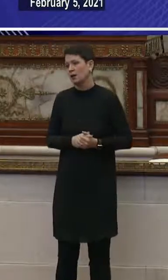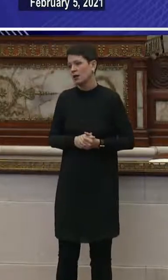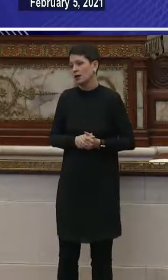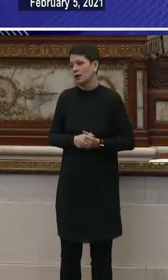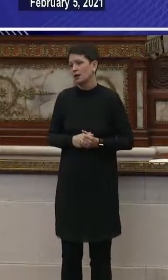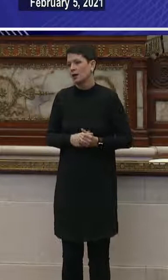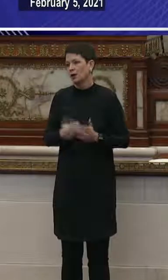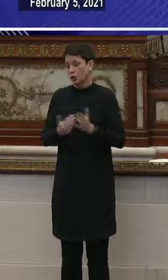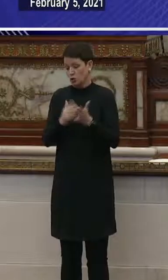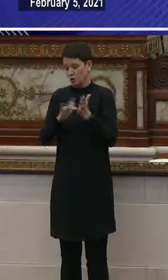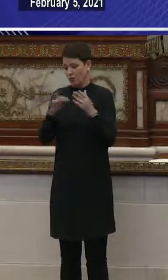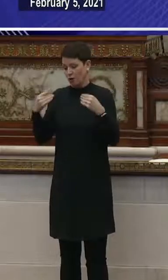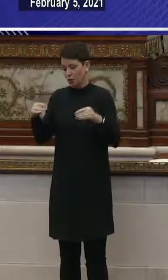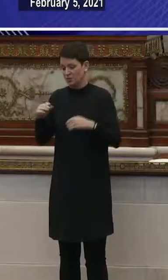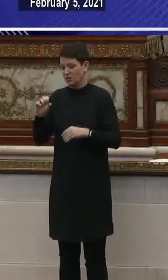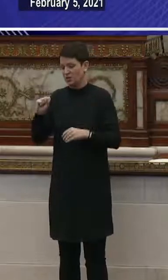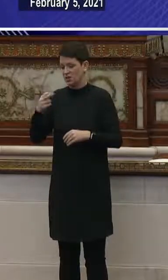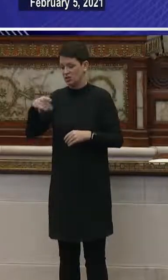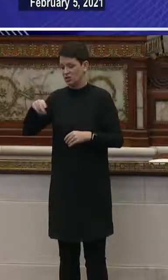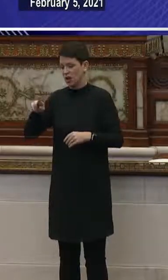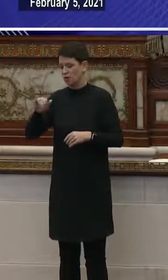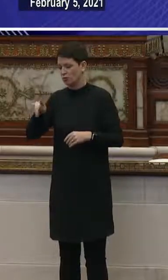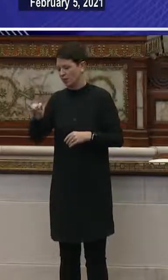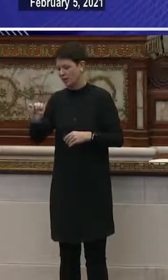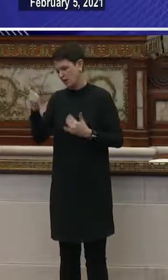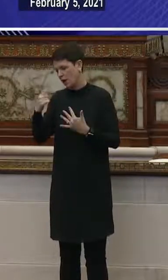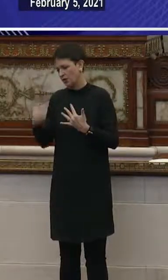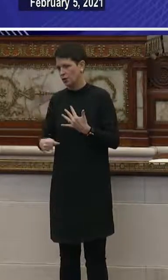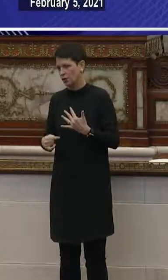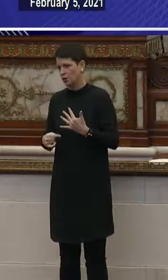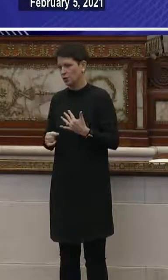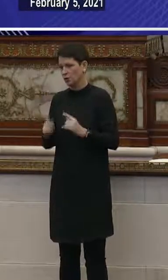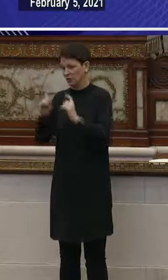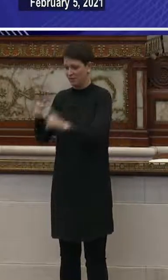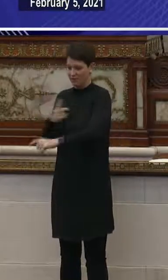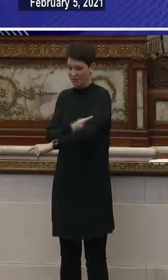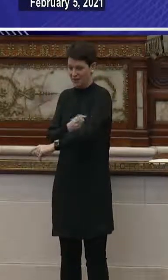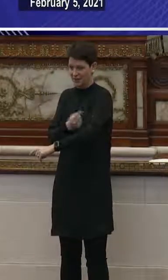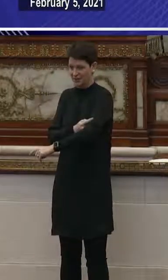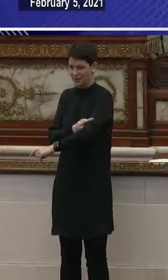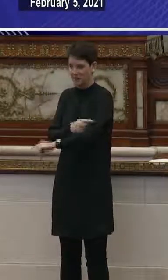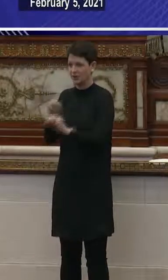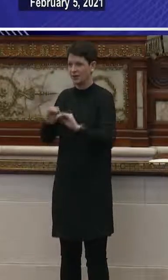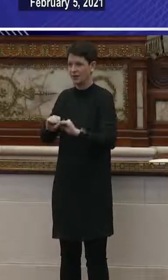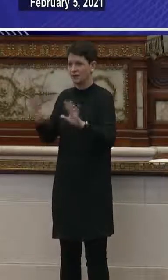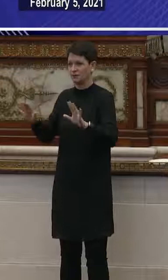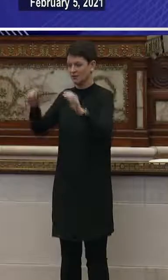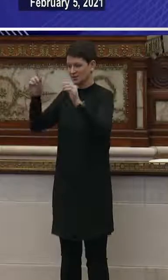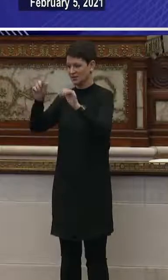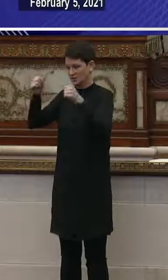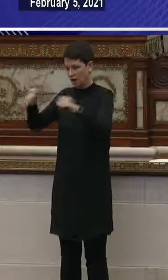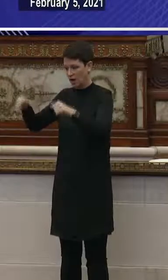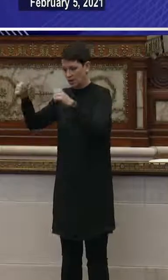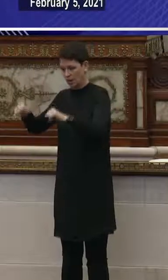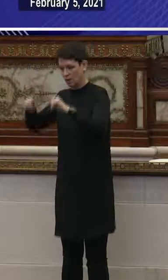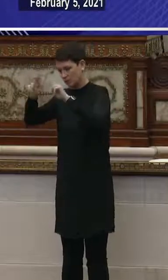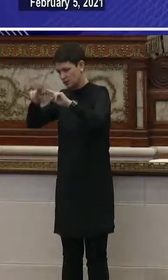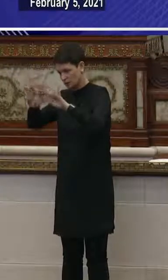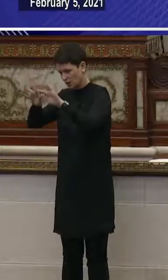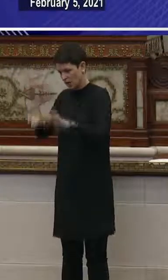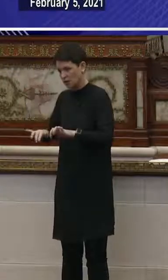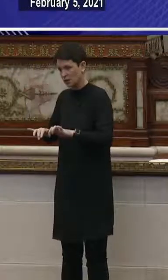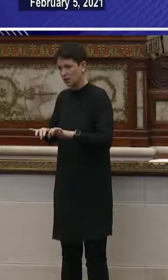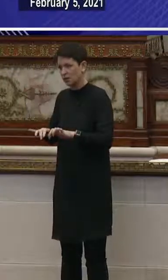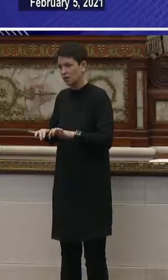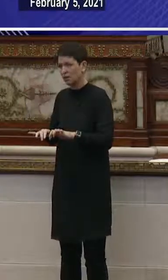some new pharmacies, ShopRite and I'm forgetting who else, got vaccine, they put on a sign up for anybody over the age of 75 to